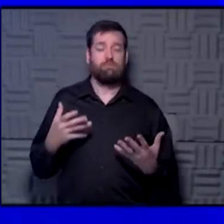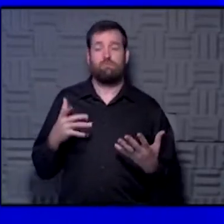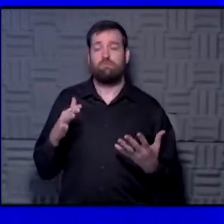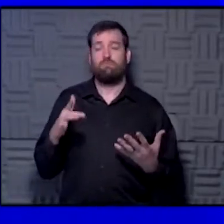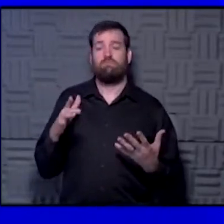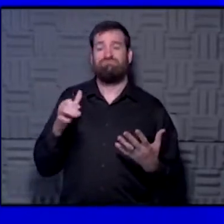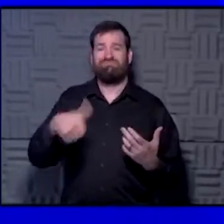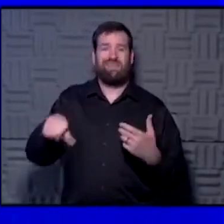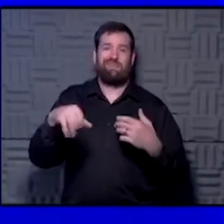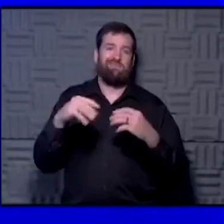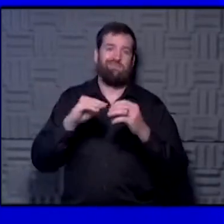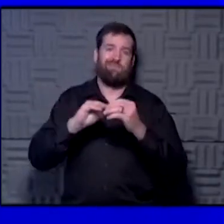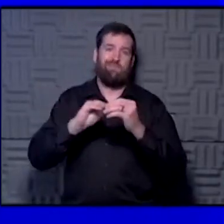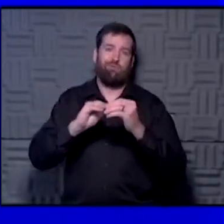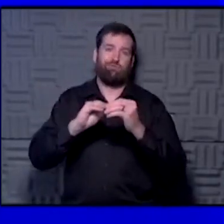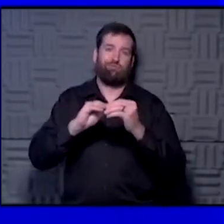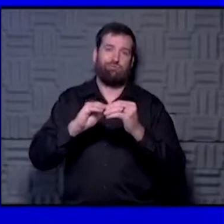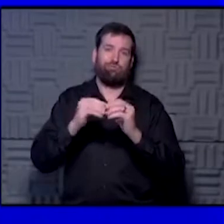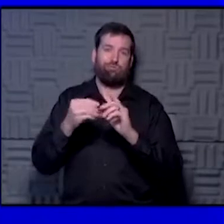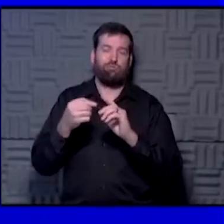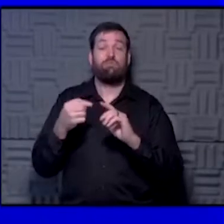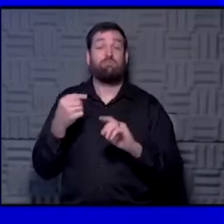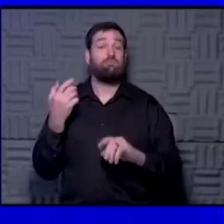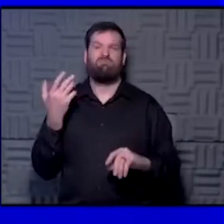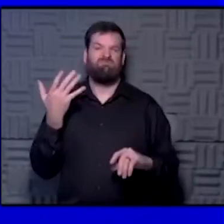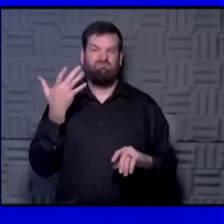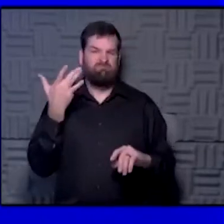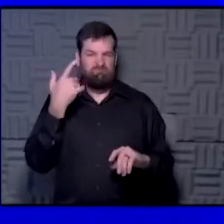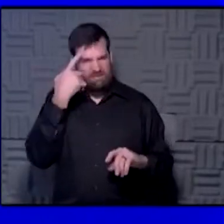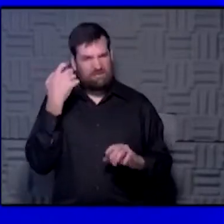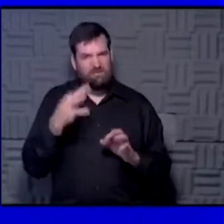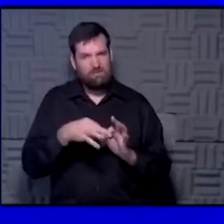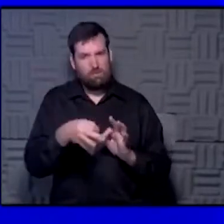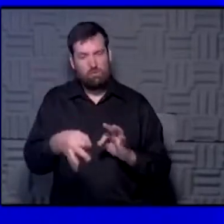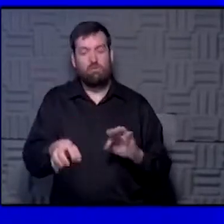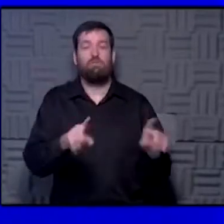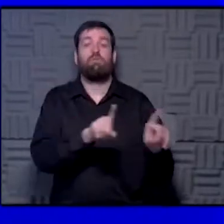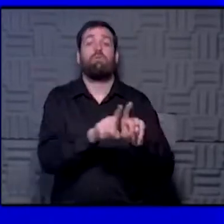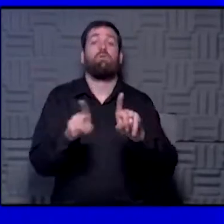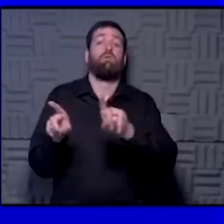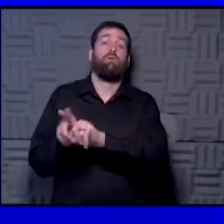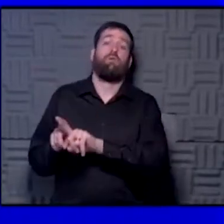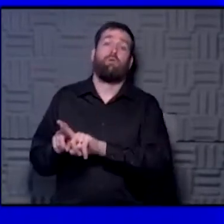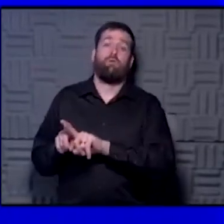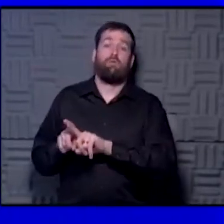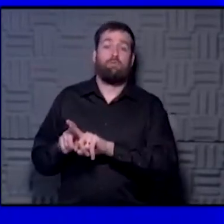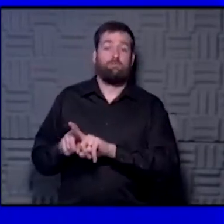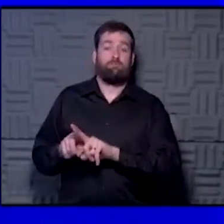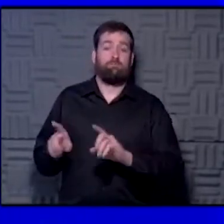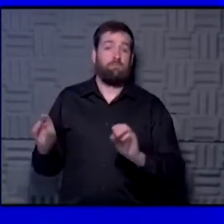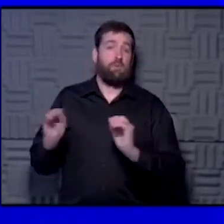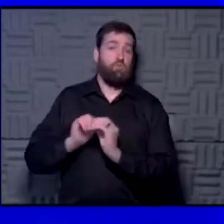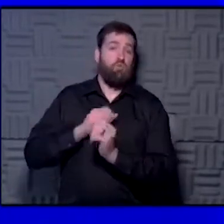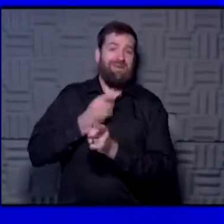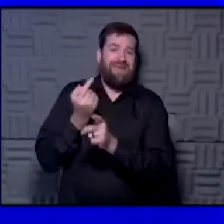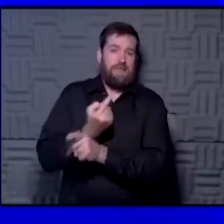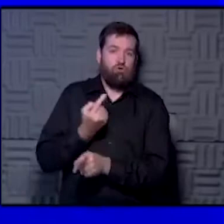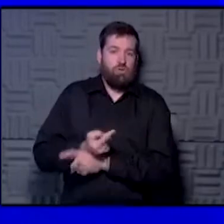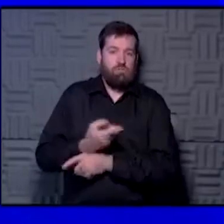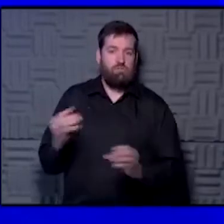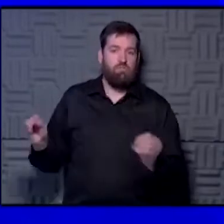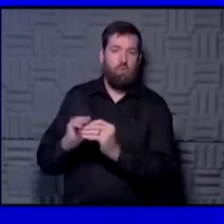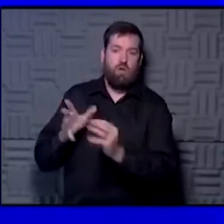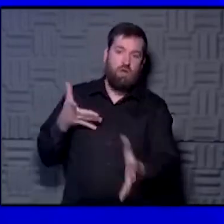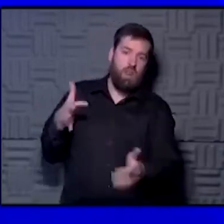any of those statistics that are presented, and it can be due to that, but it also can be more accurate or updated information later as they go